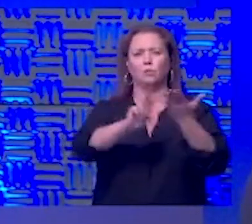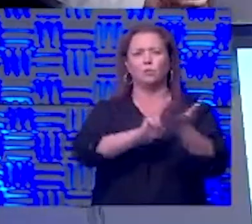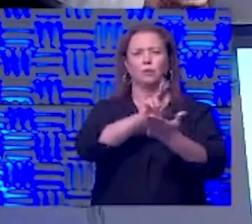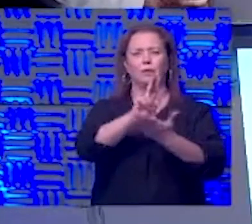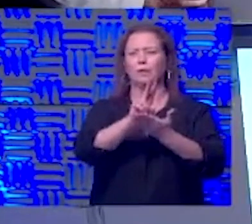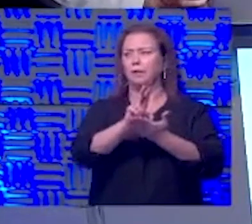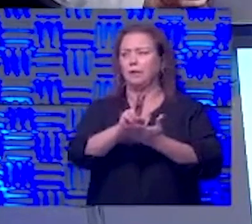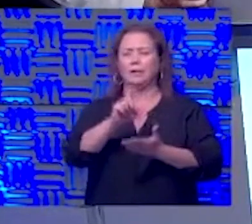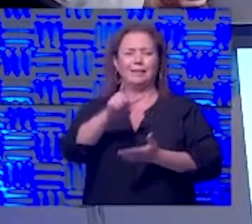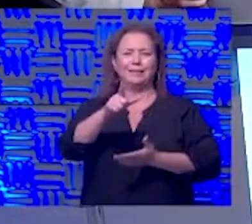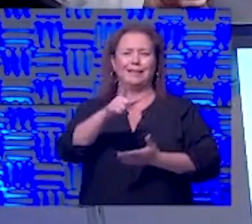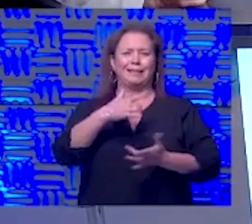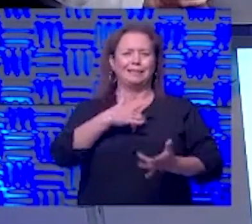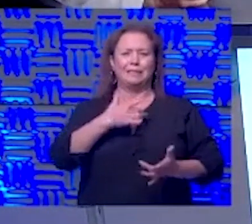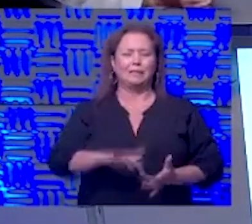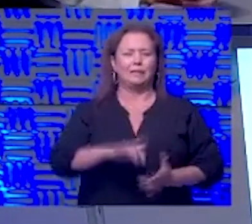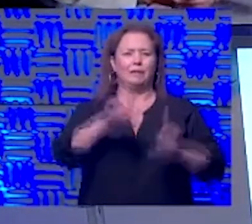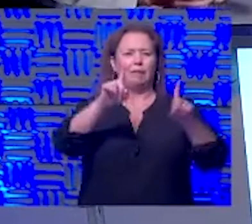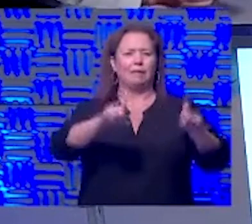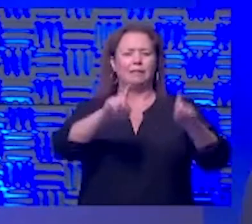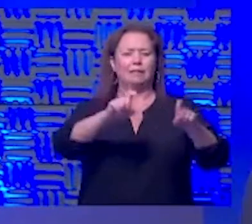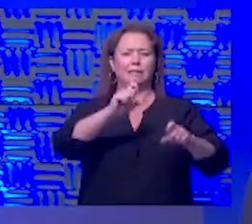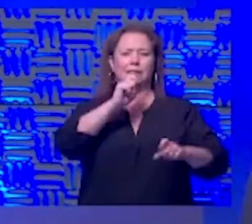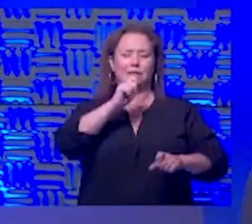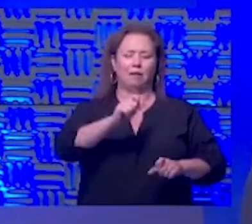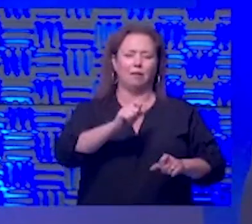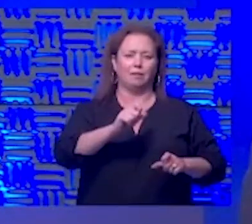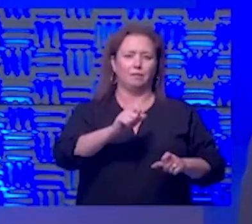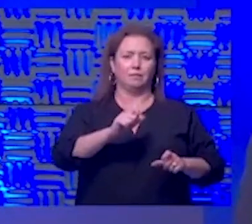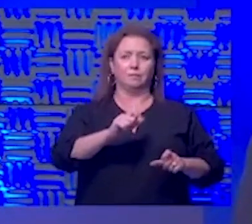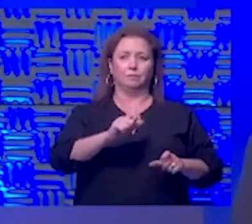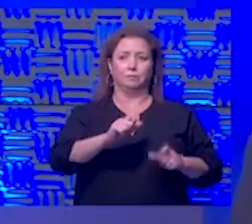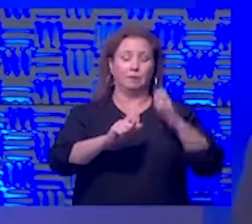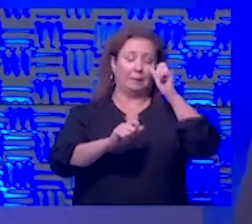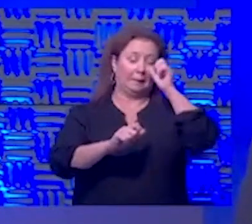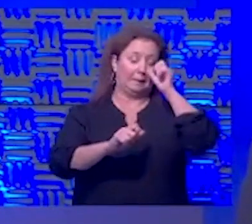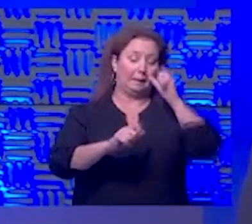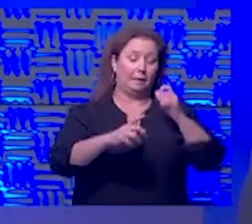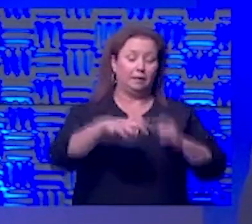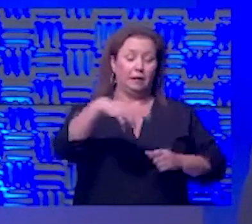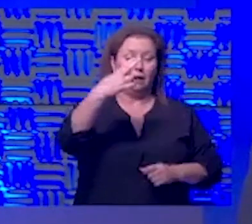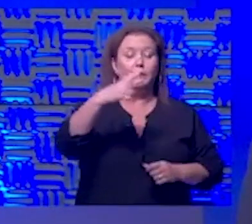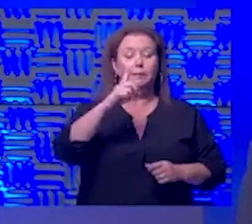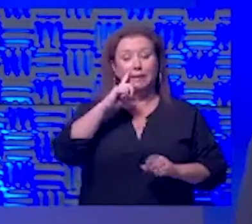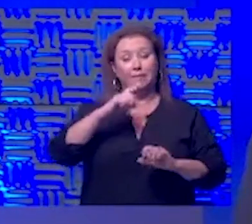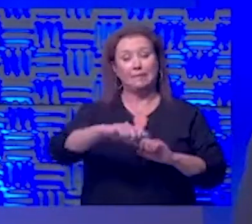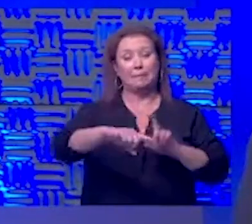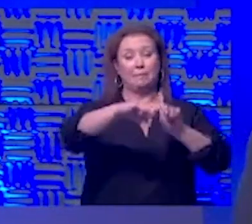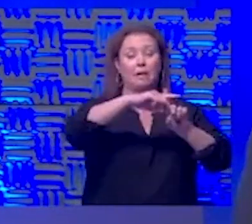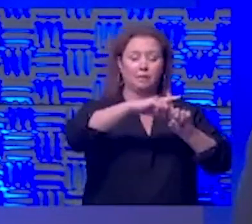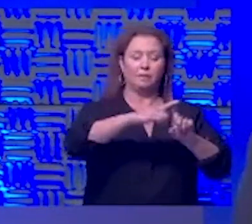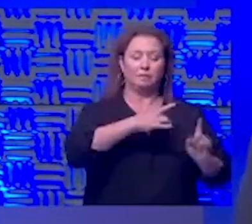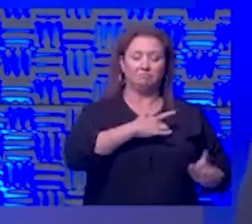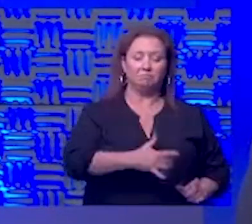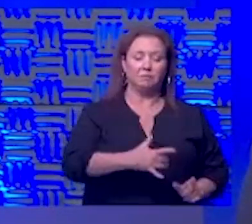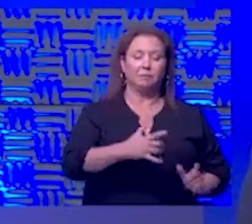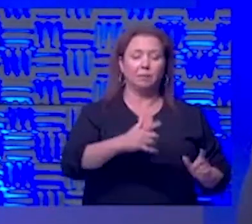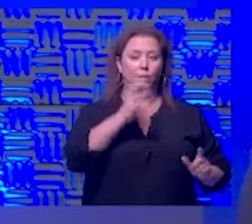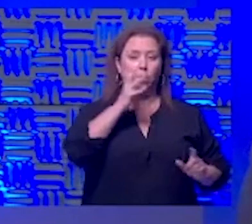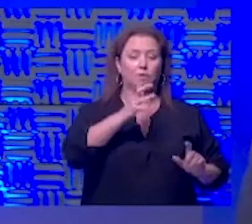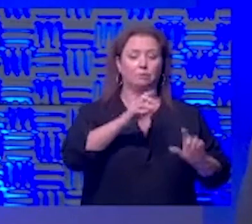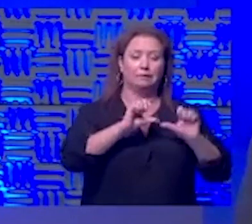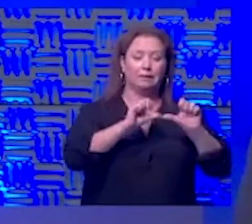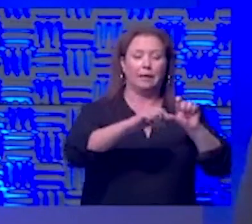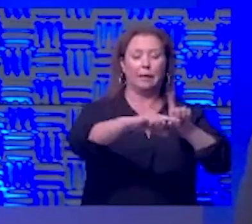have as good a sensitivity as the longer Right, test. so if it was positive, It's most positive, likely it's but positive. if it's negative, Yep. you maybe need to be a little worried. You know, I